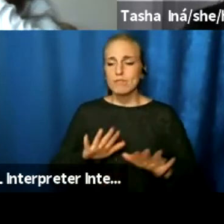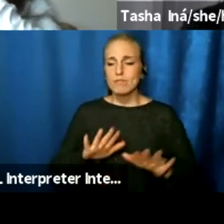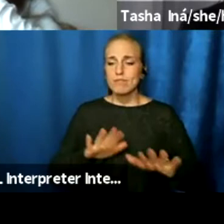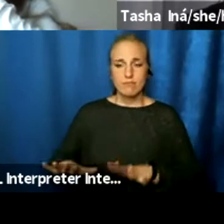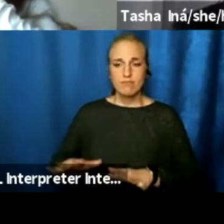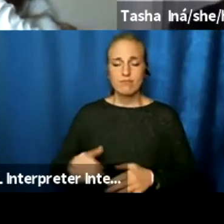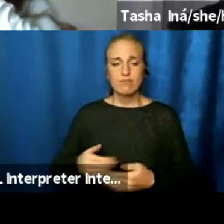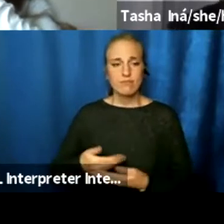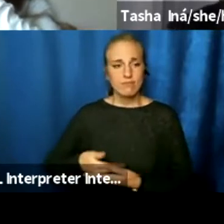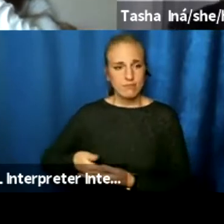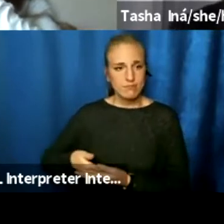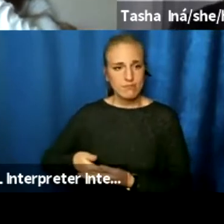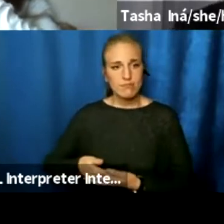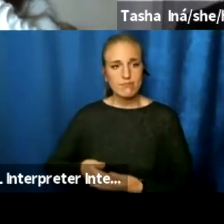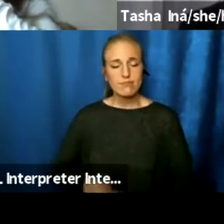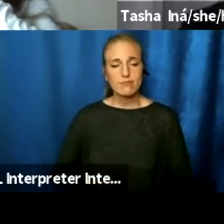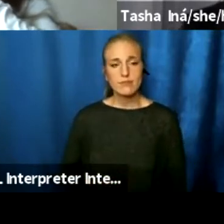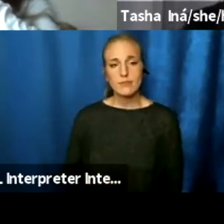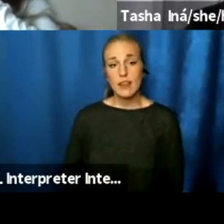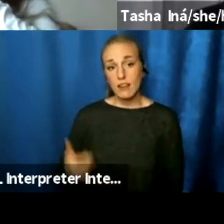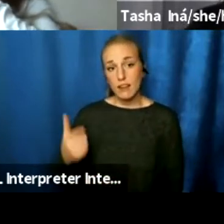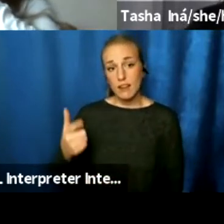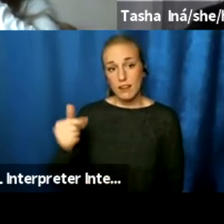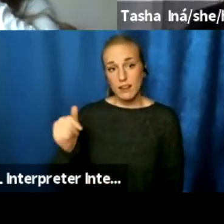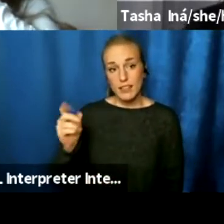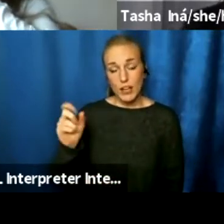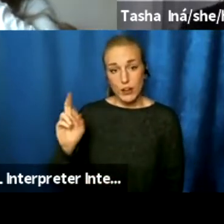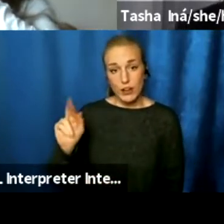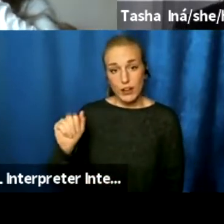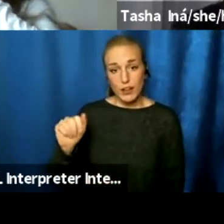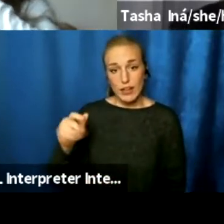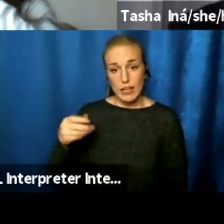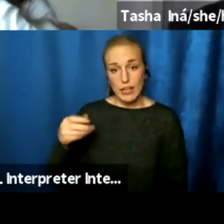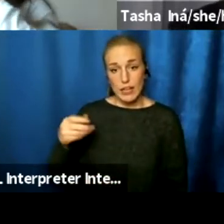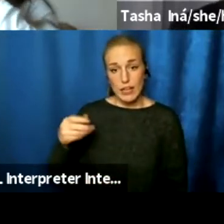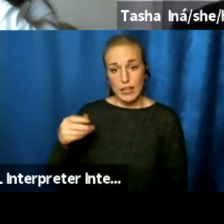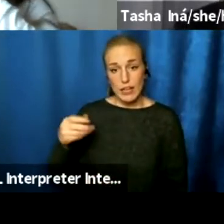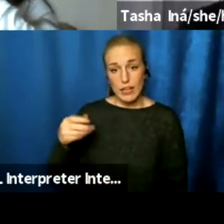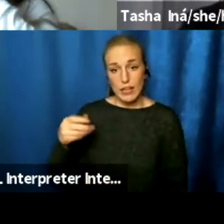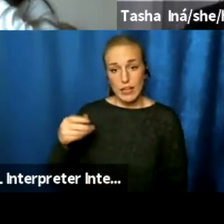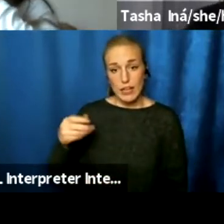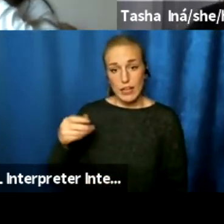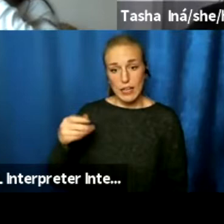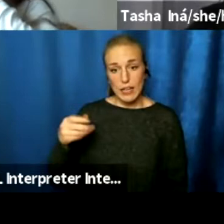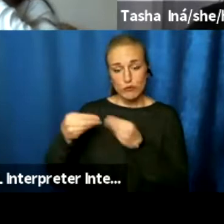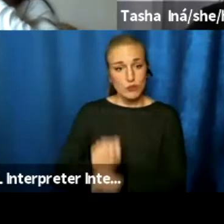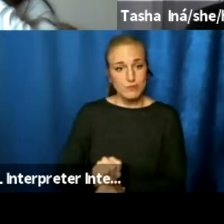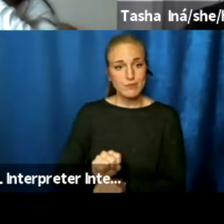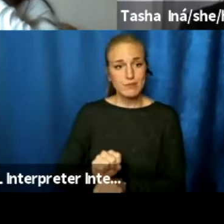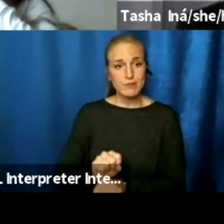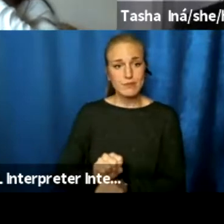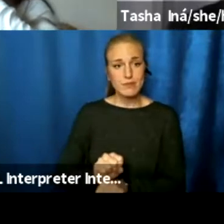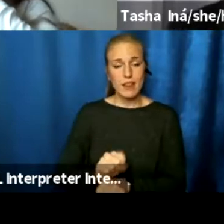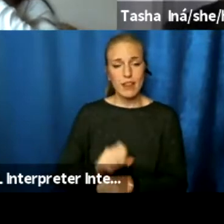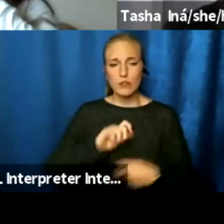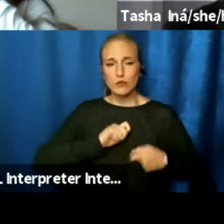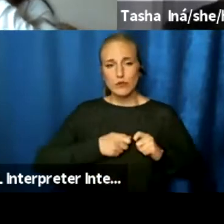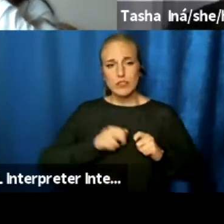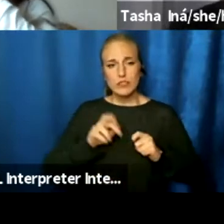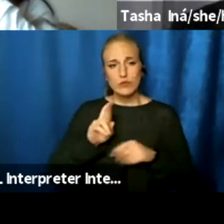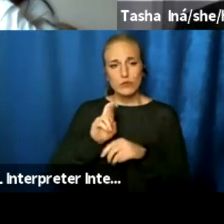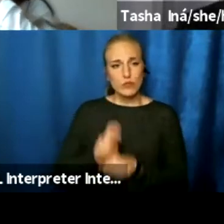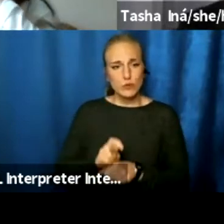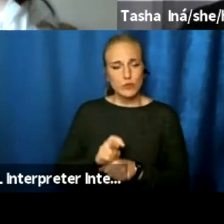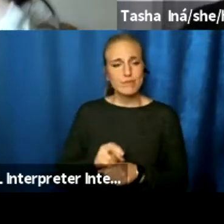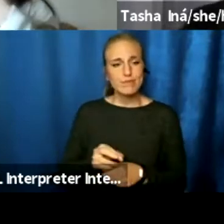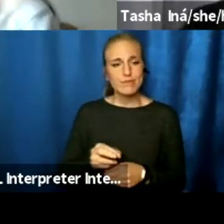In the Dagara tradition, when they are doing grief rituals, the question that is asked when